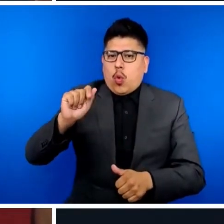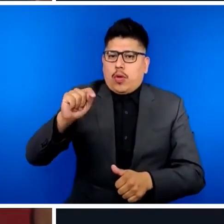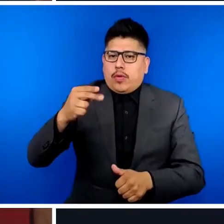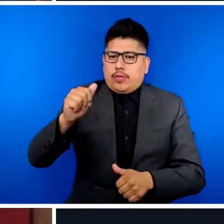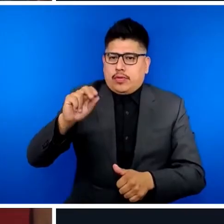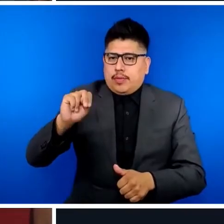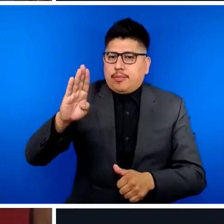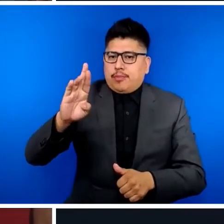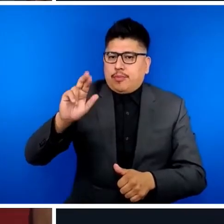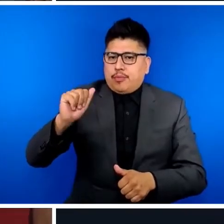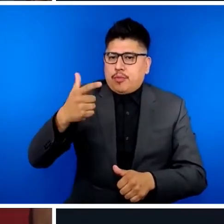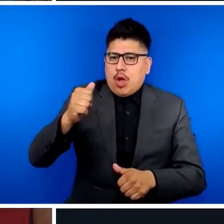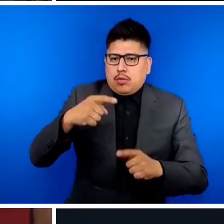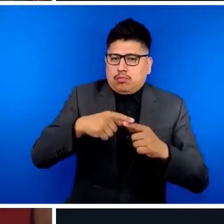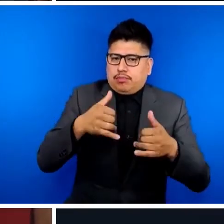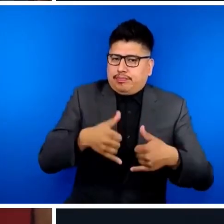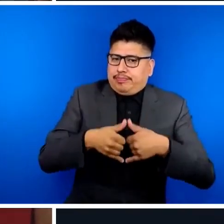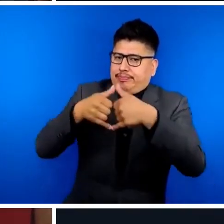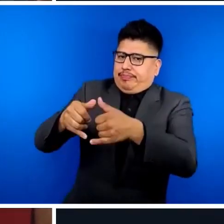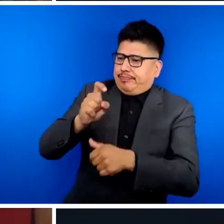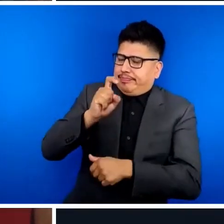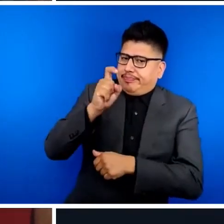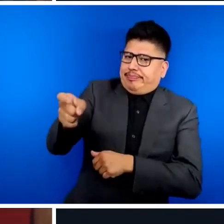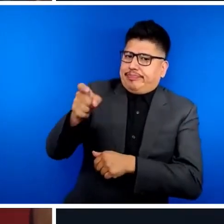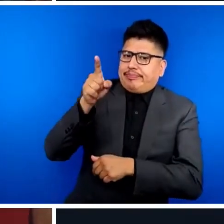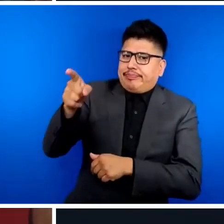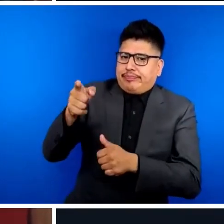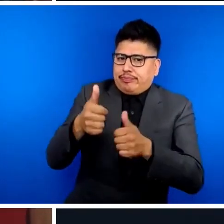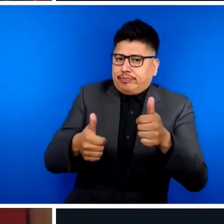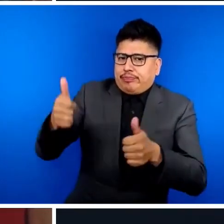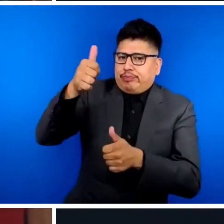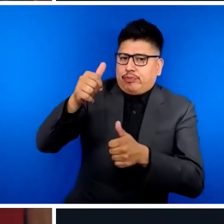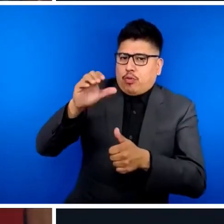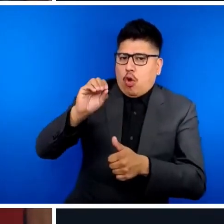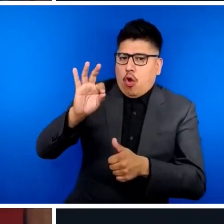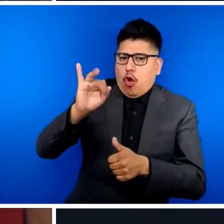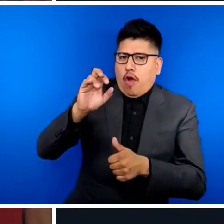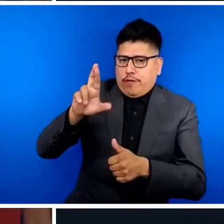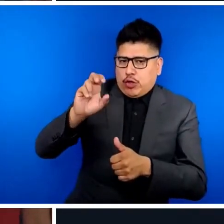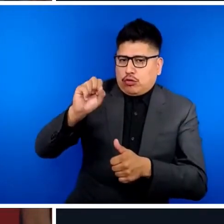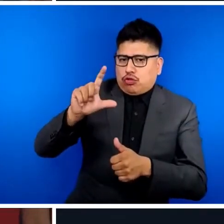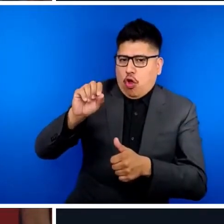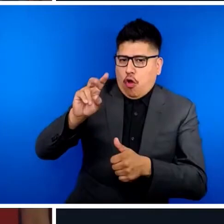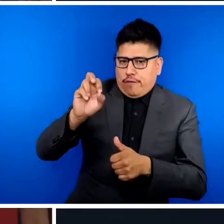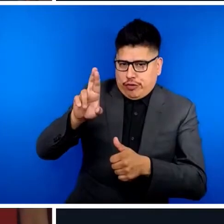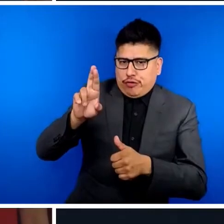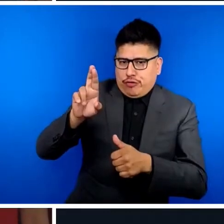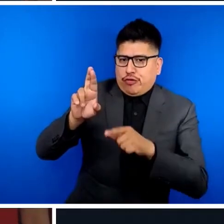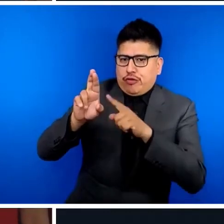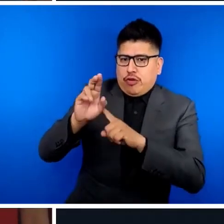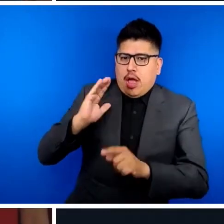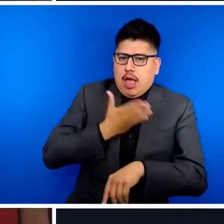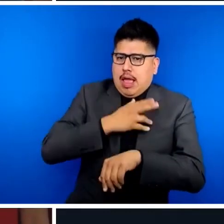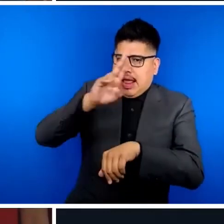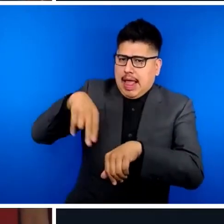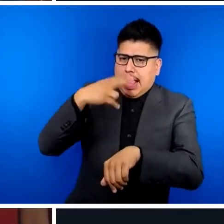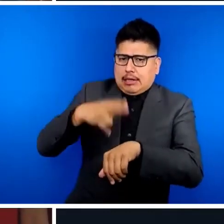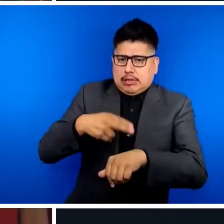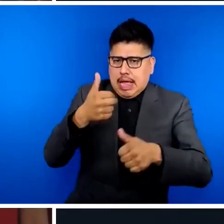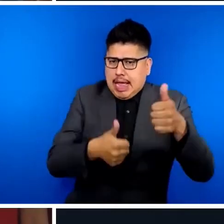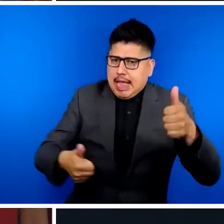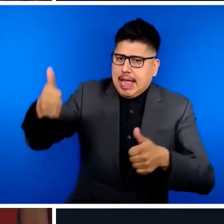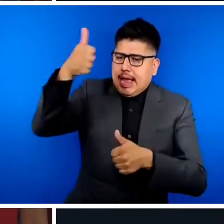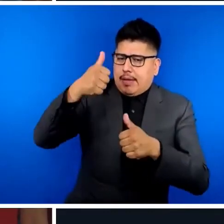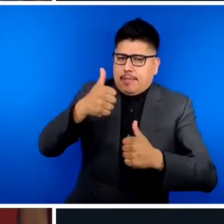Chief Warrant Officer Slover with our nation's highest military award, the Congressional Medal